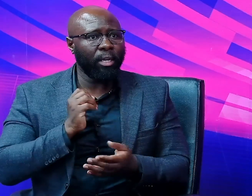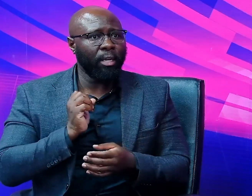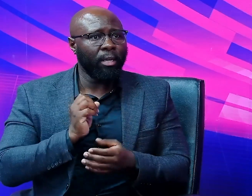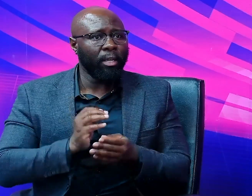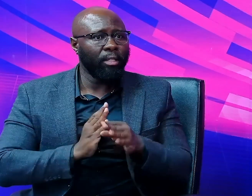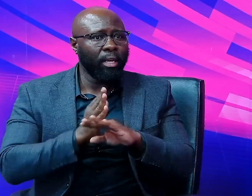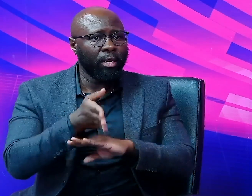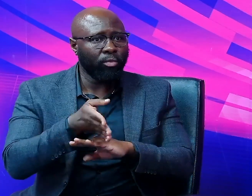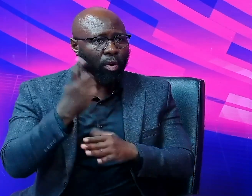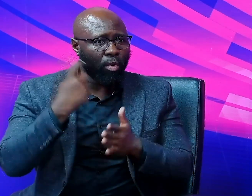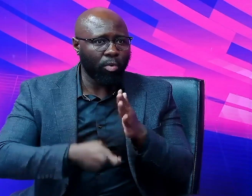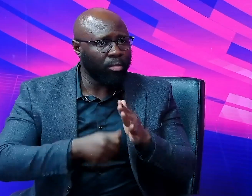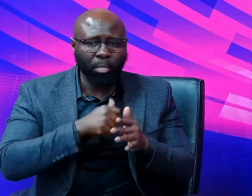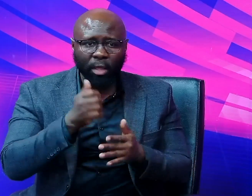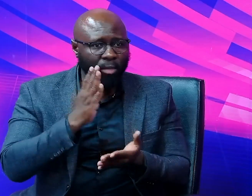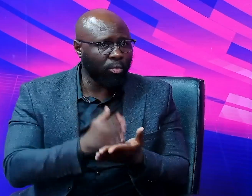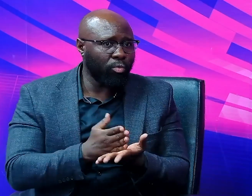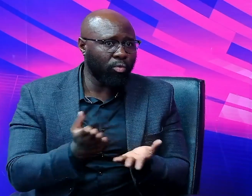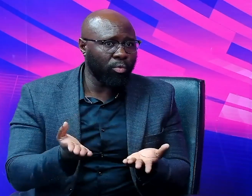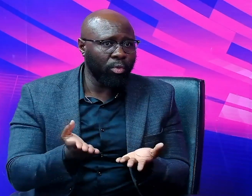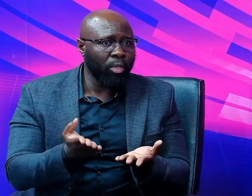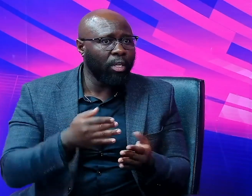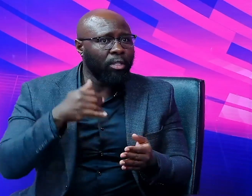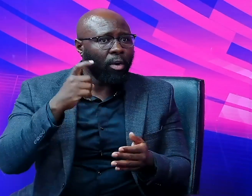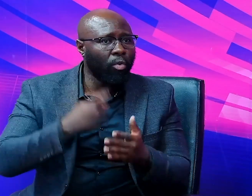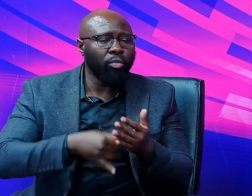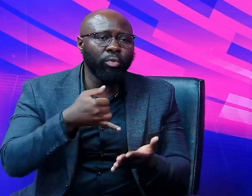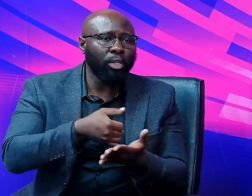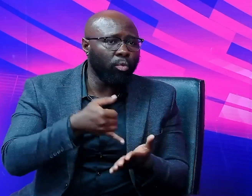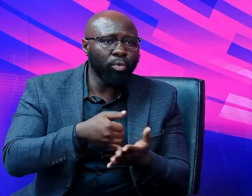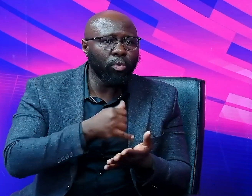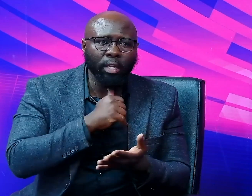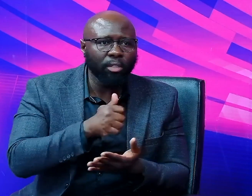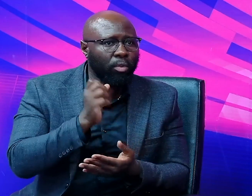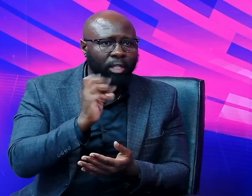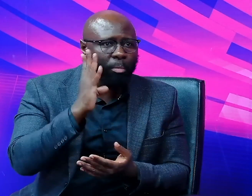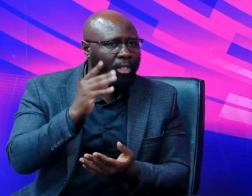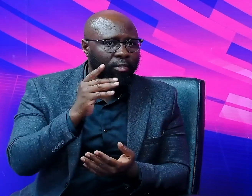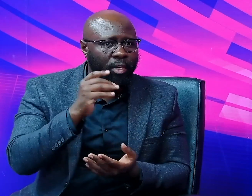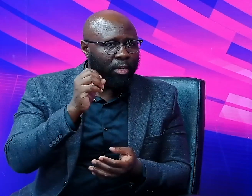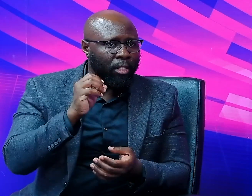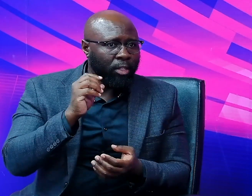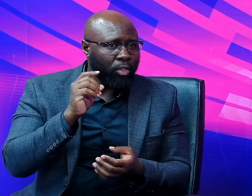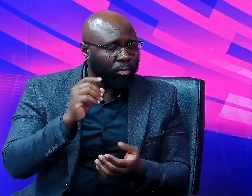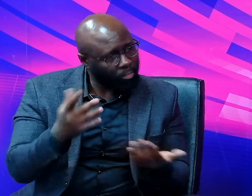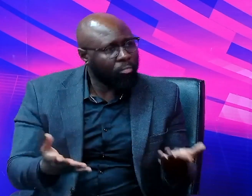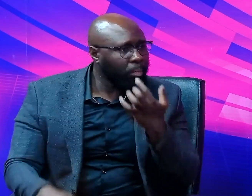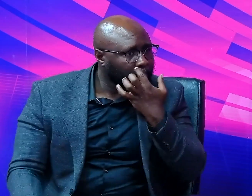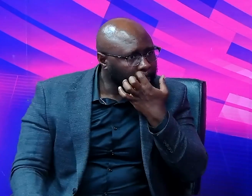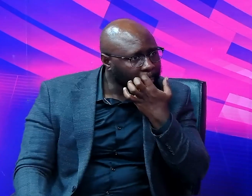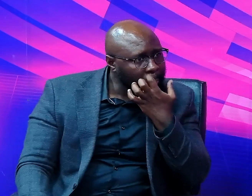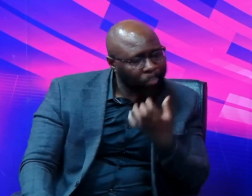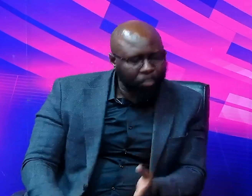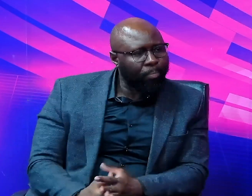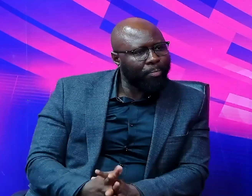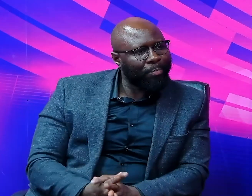people, many employers, they feel that this is an extra cost, honestly. Because they feel that this is expensive to